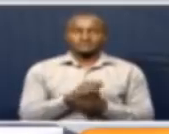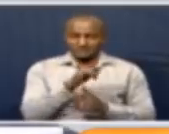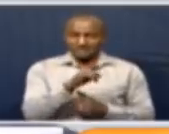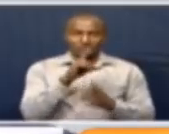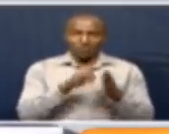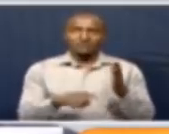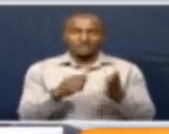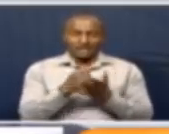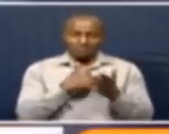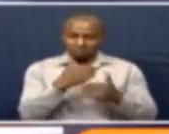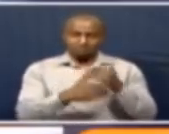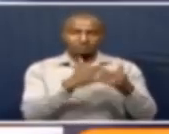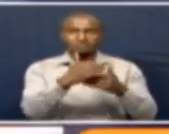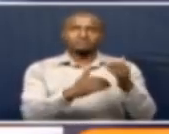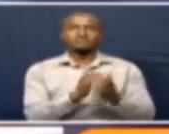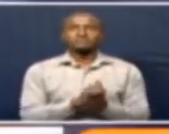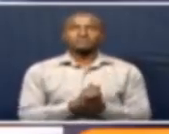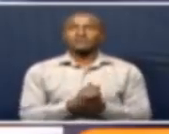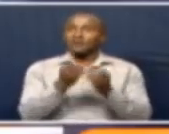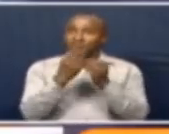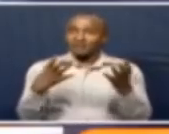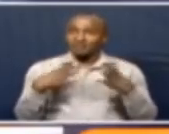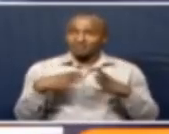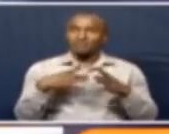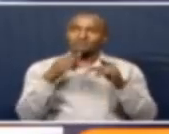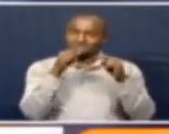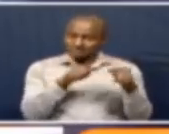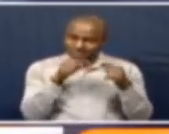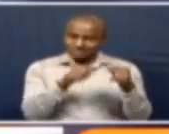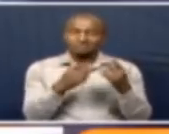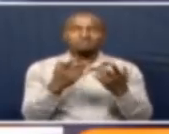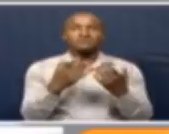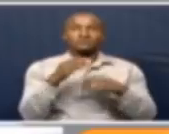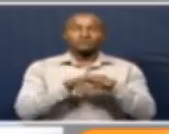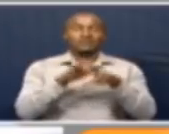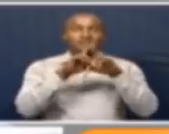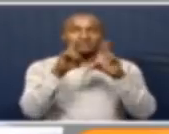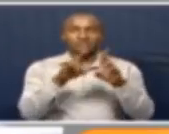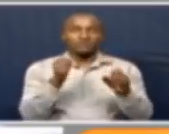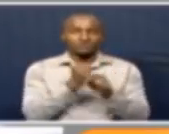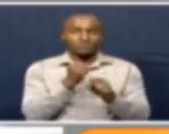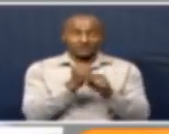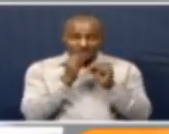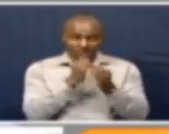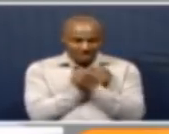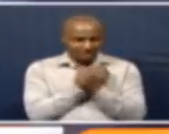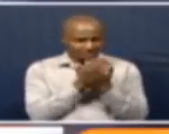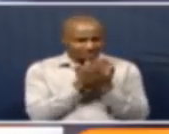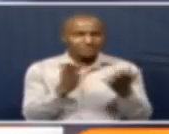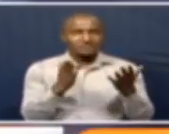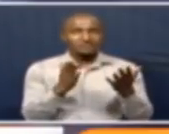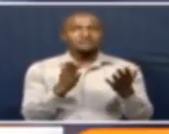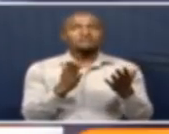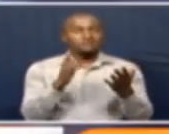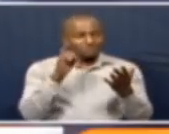keeps me going, the passion for it. Many people are struggling on themselves to like get international jobs. If you love something, you want to do it, you have to earn from